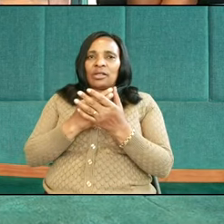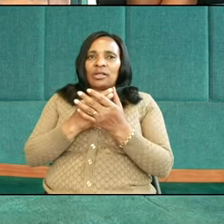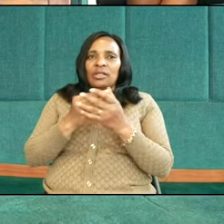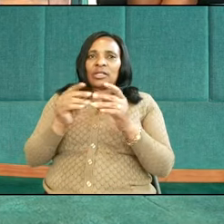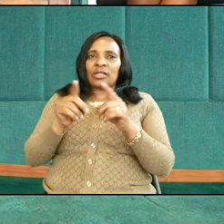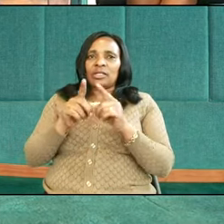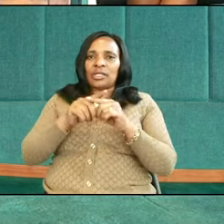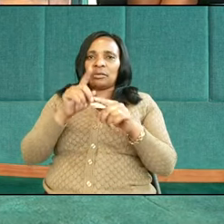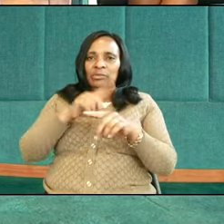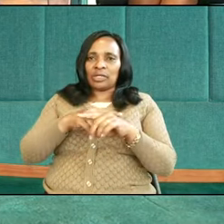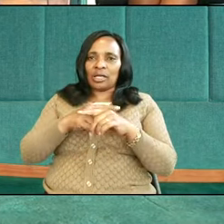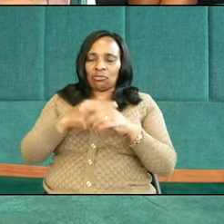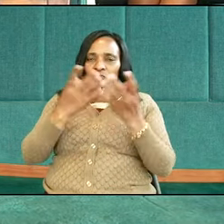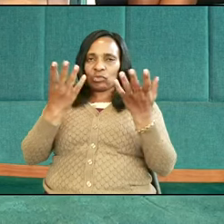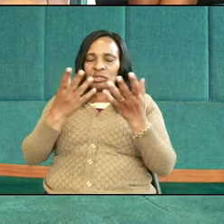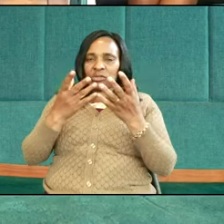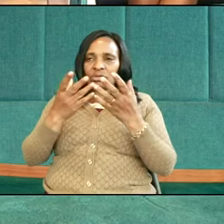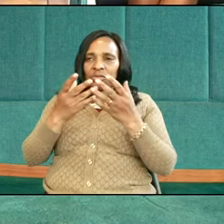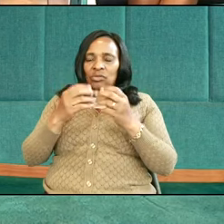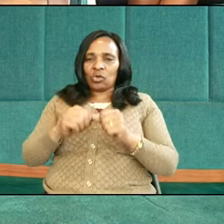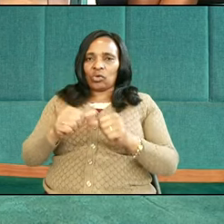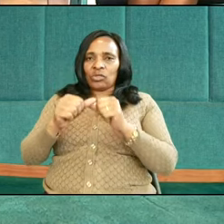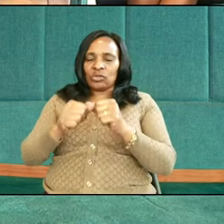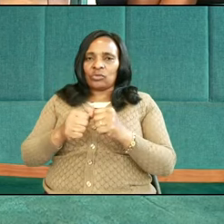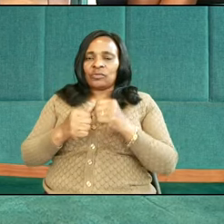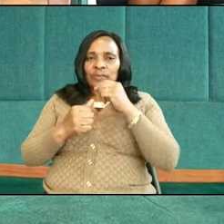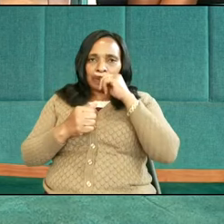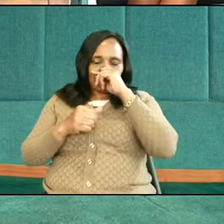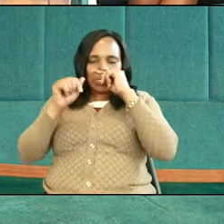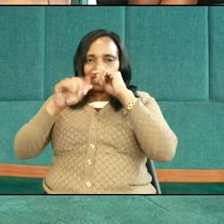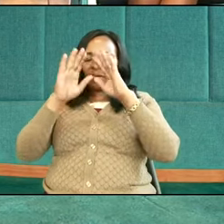pray. Yeah, that's a wonderful insight, you know,